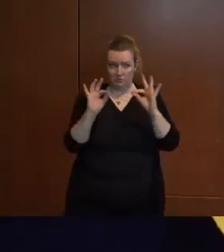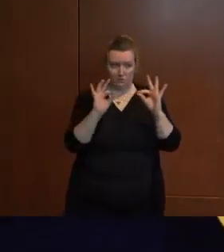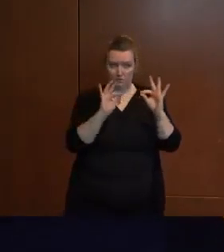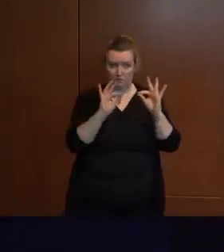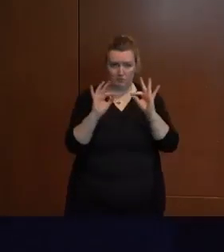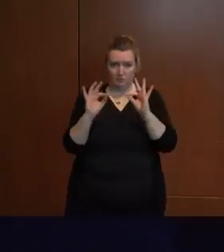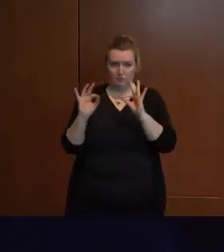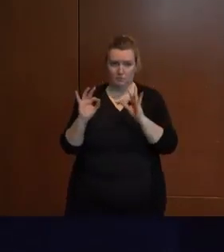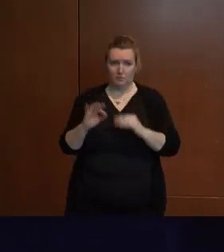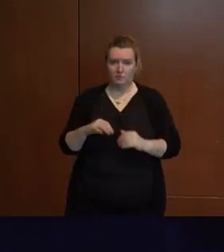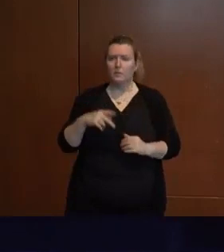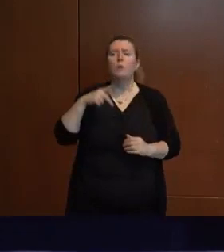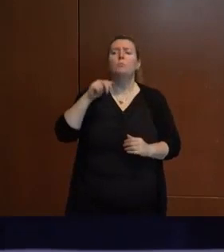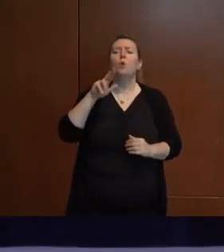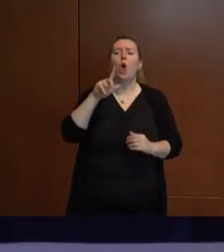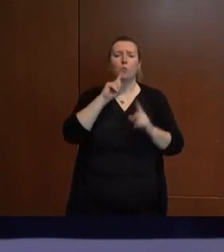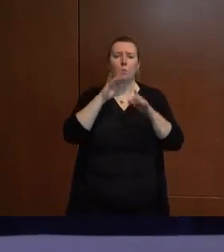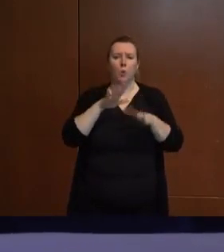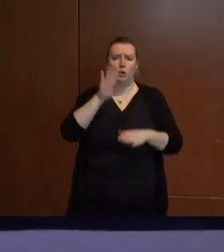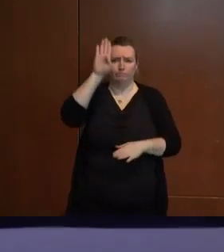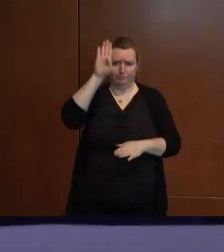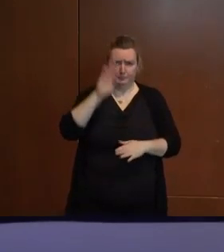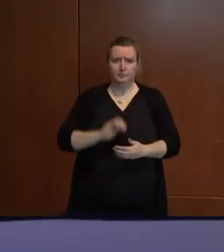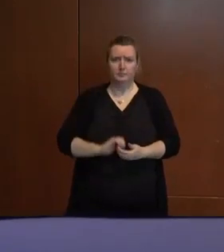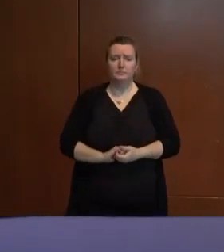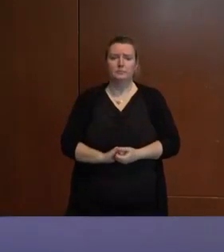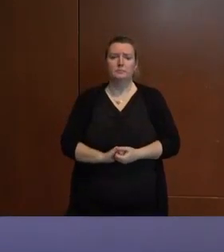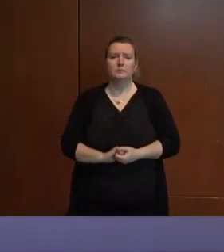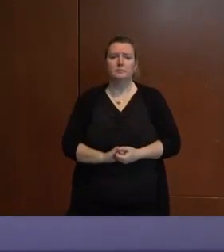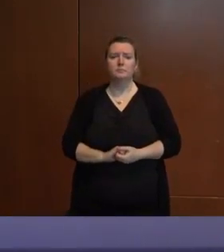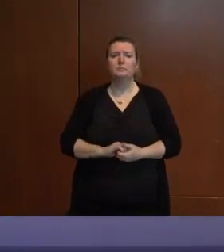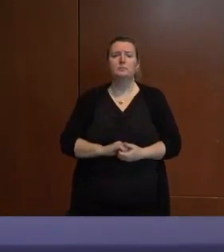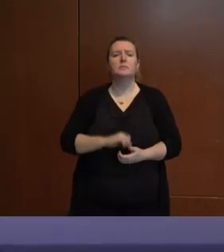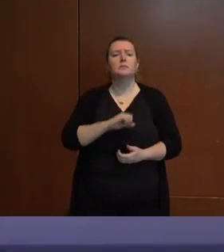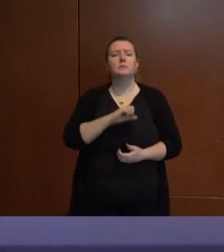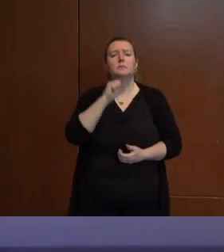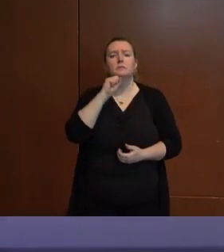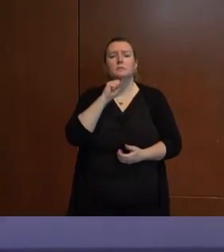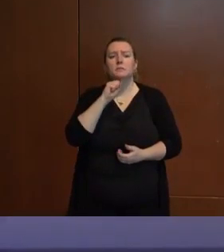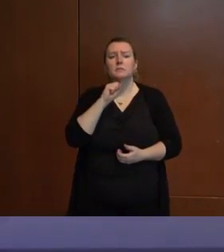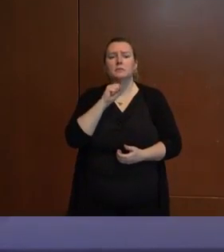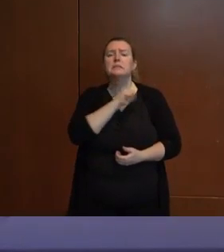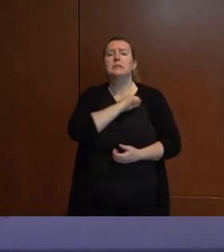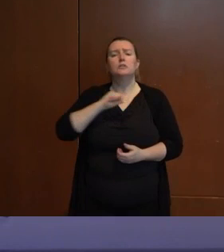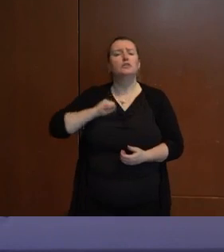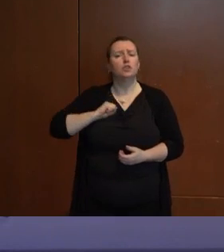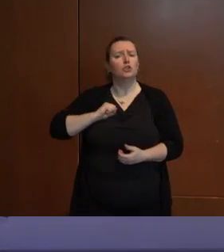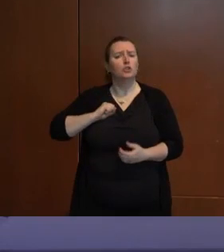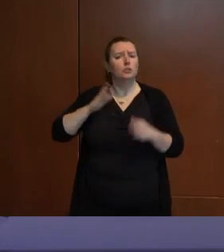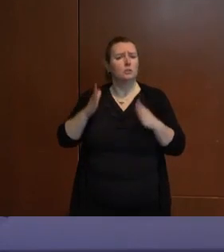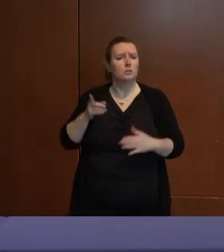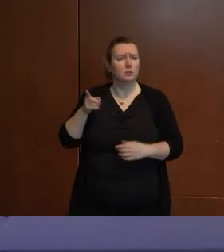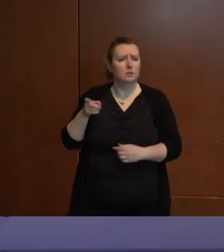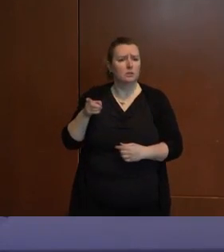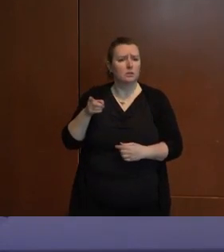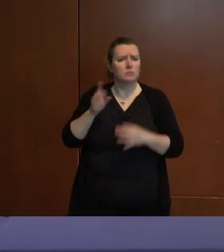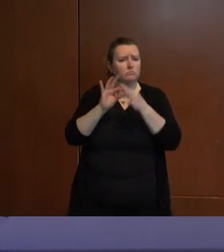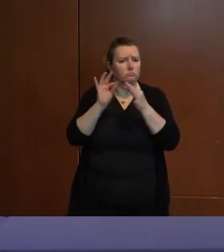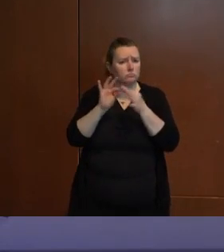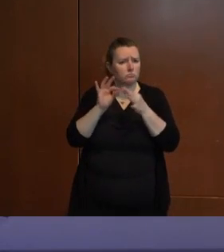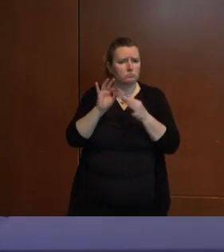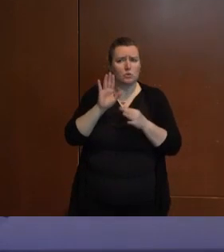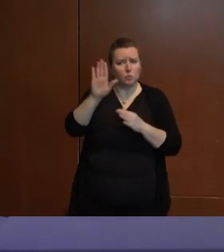Brent. Joe Panaccio, the senator, is saying that he questions your policy on